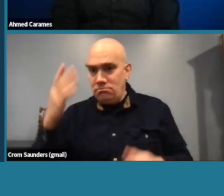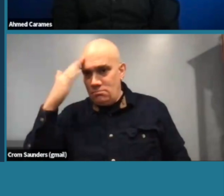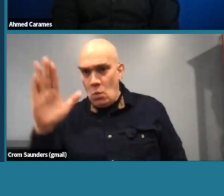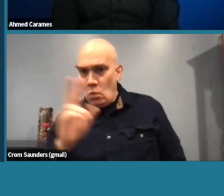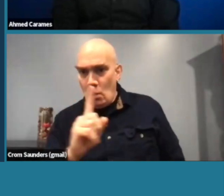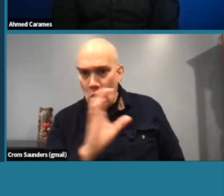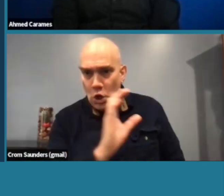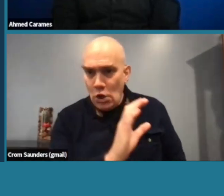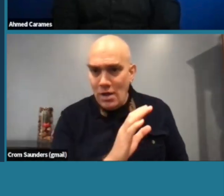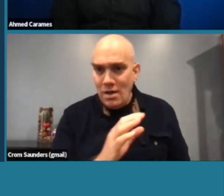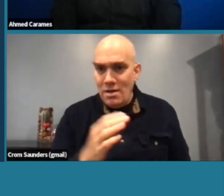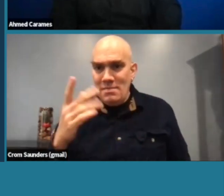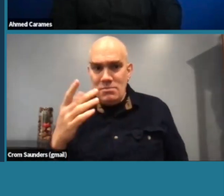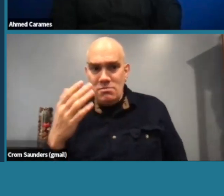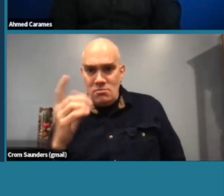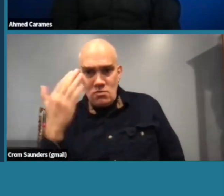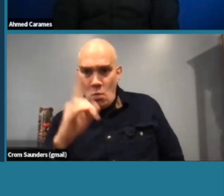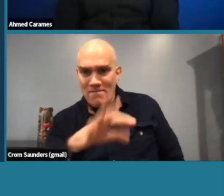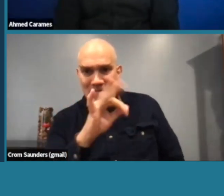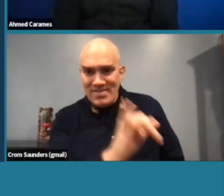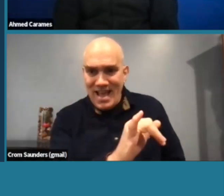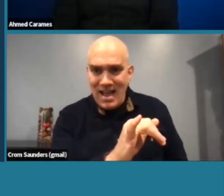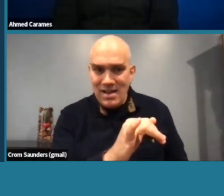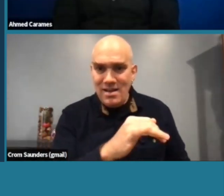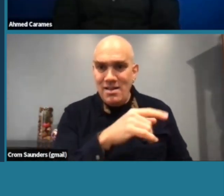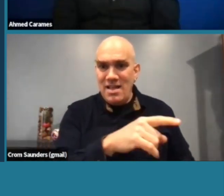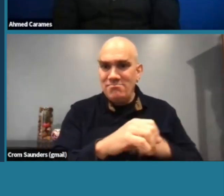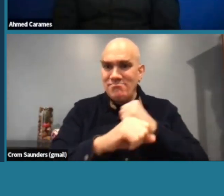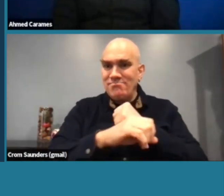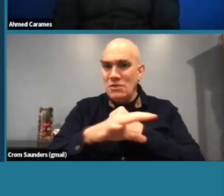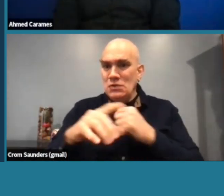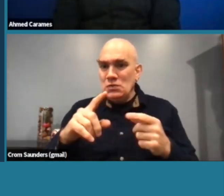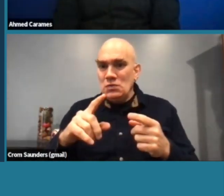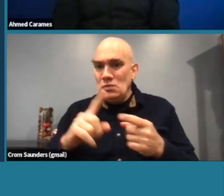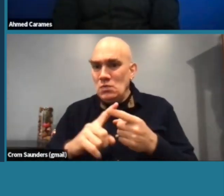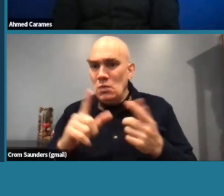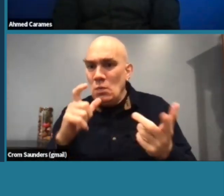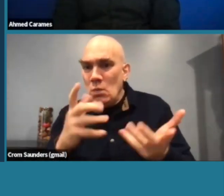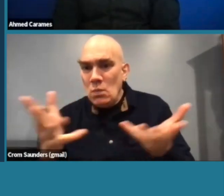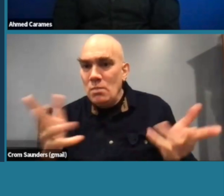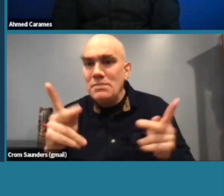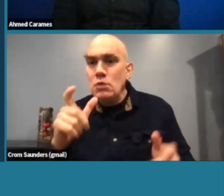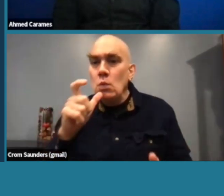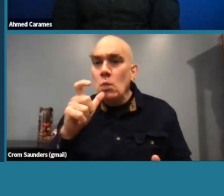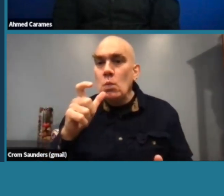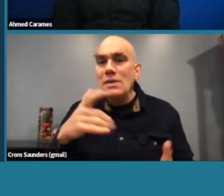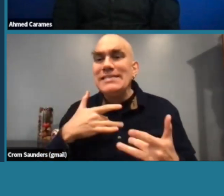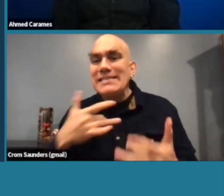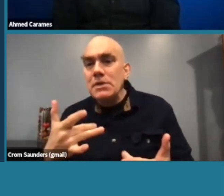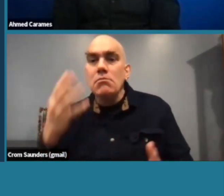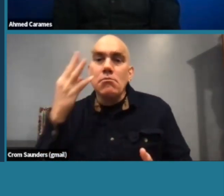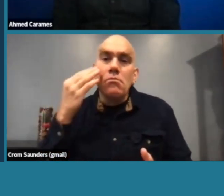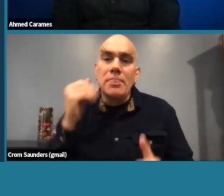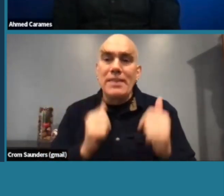Because some places will just put a date on a flyer and nobody will know where to look. They don't know that it's just on this random file